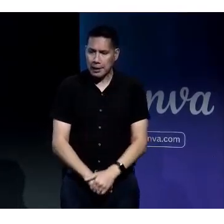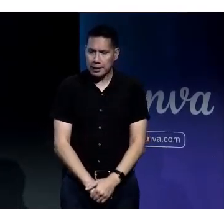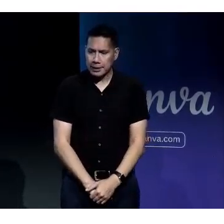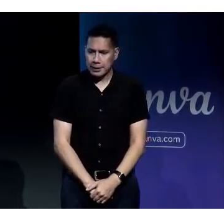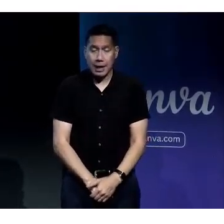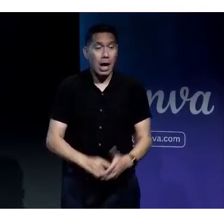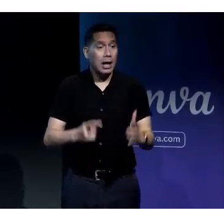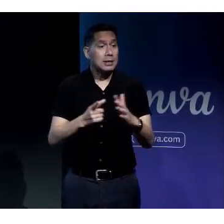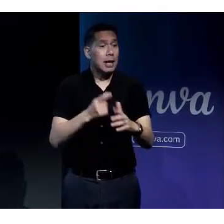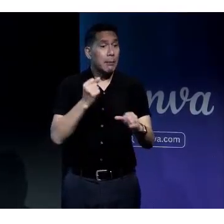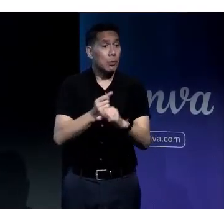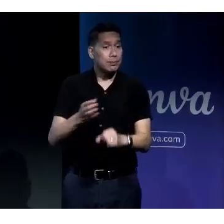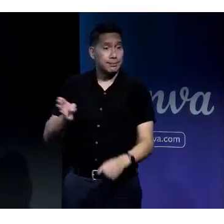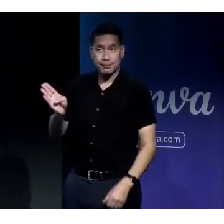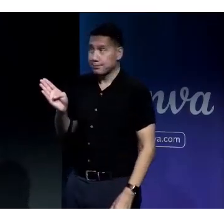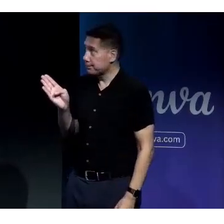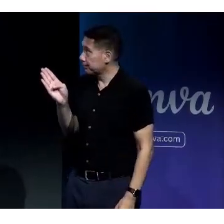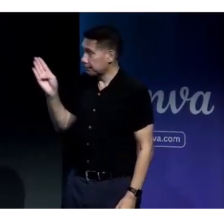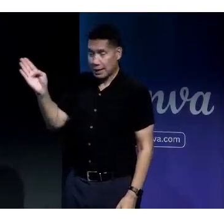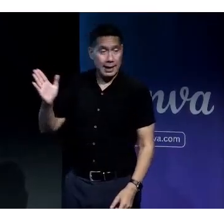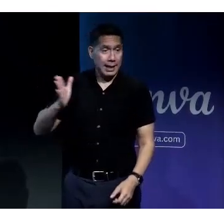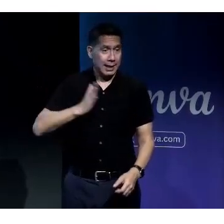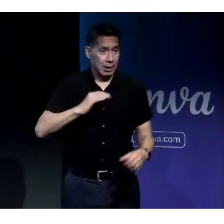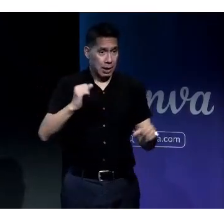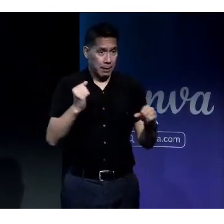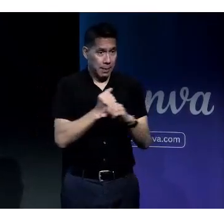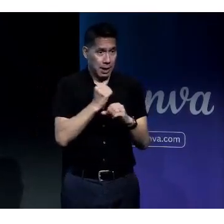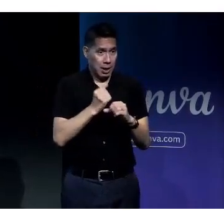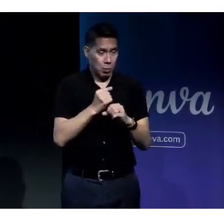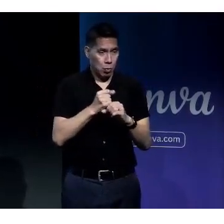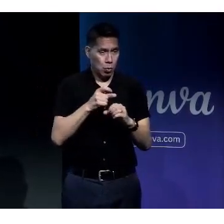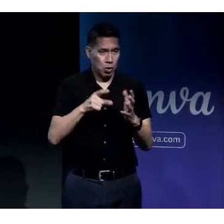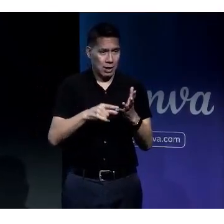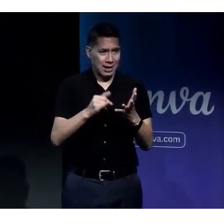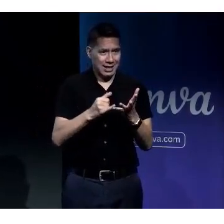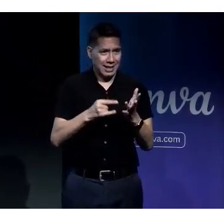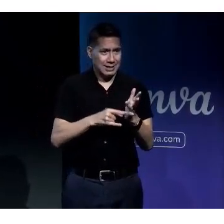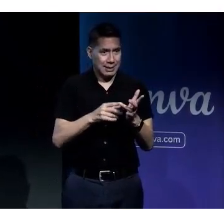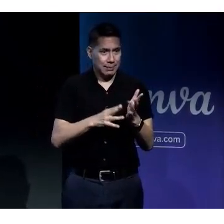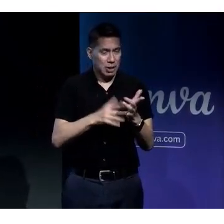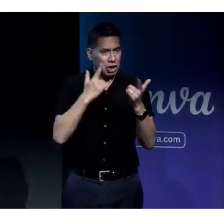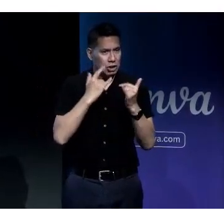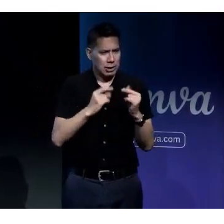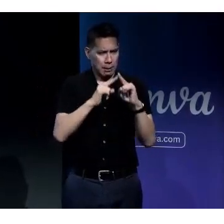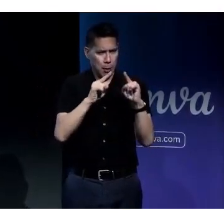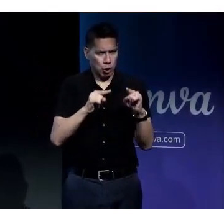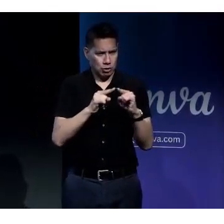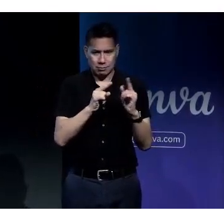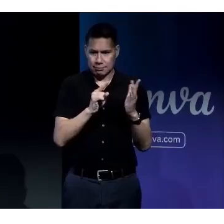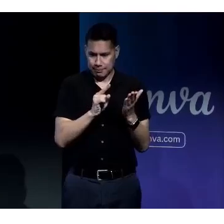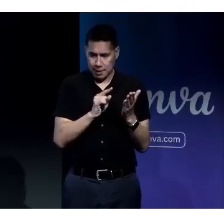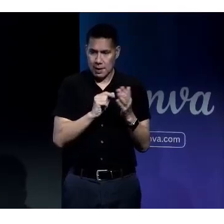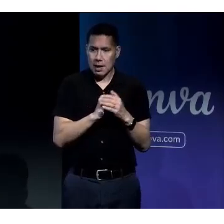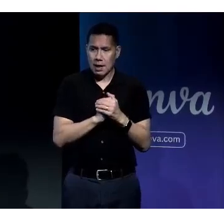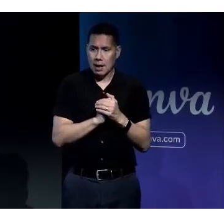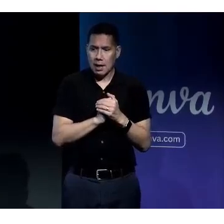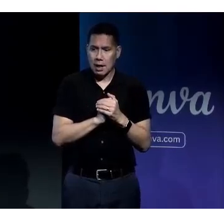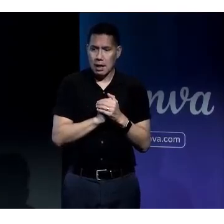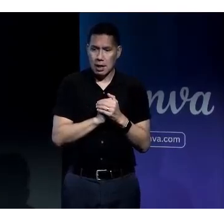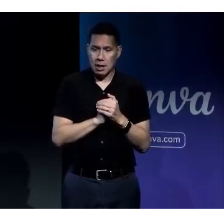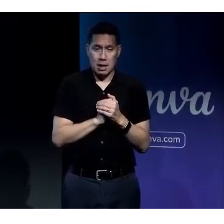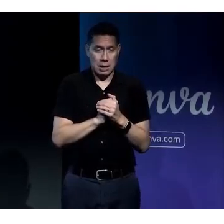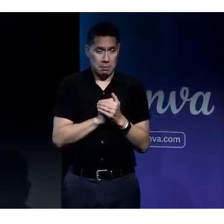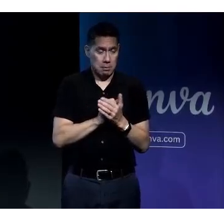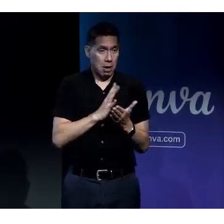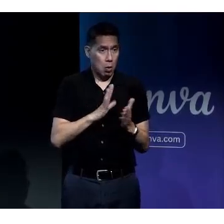Here's an example of that where we needed to create a custom checkbox styling, so we had to use a div. Dreaded div, I know. By